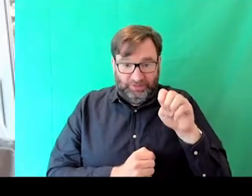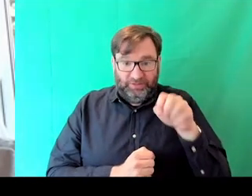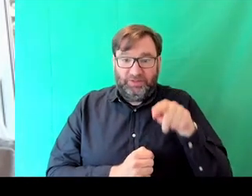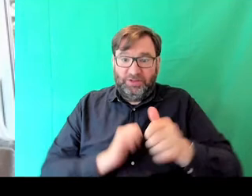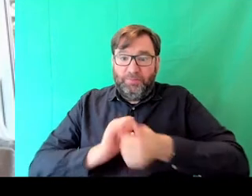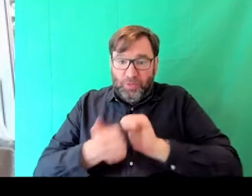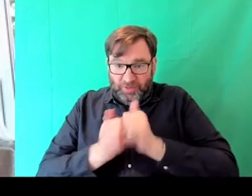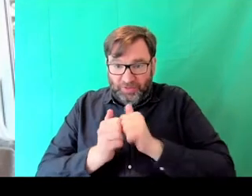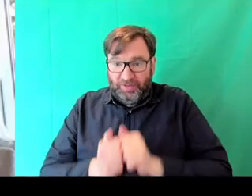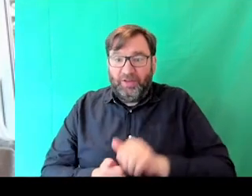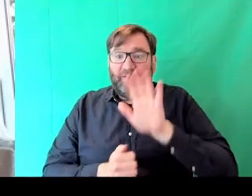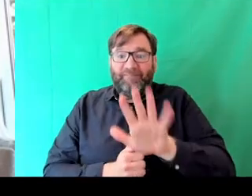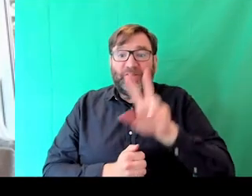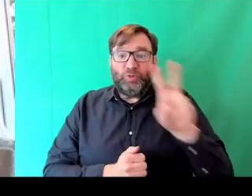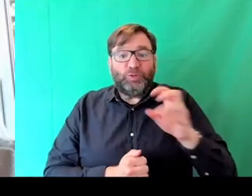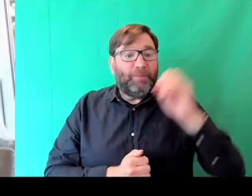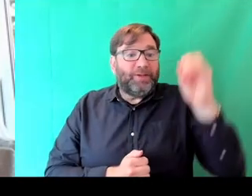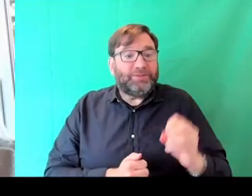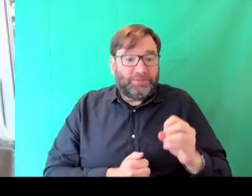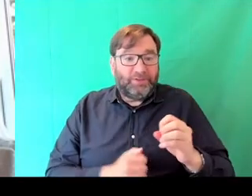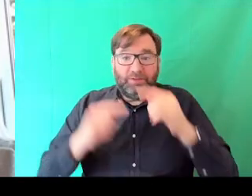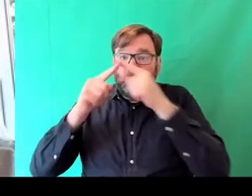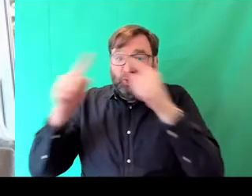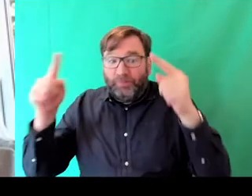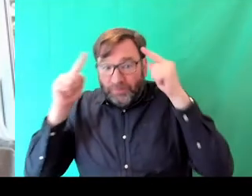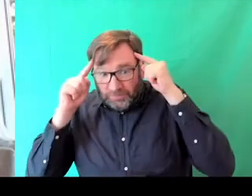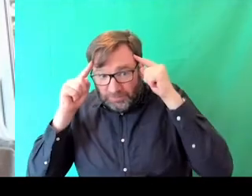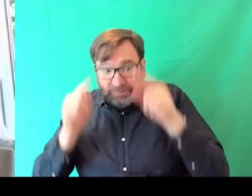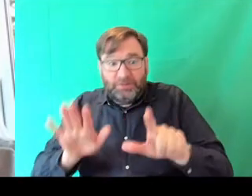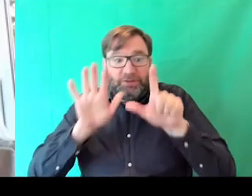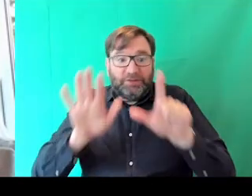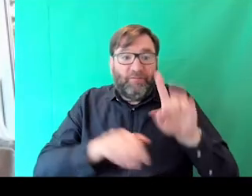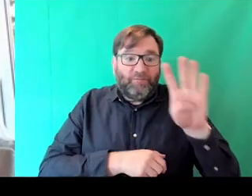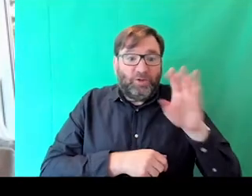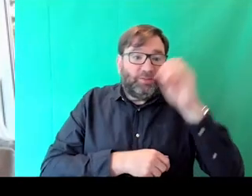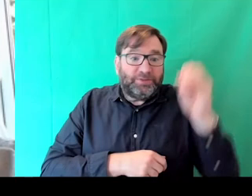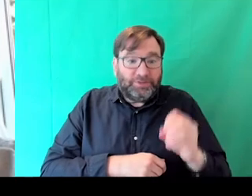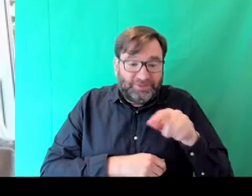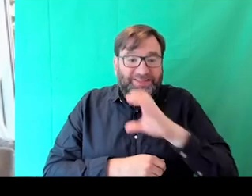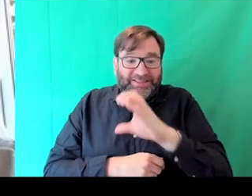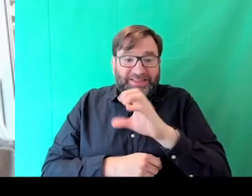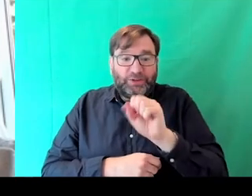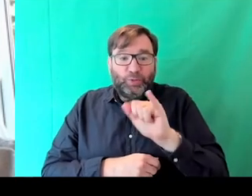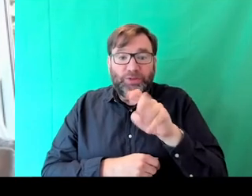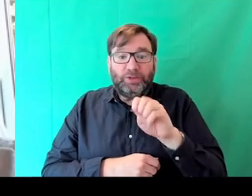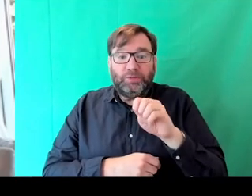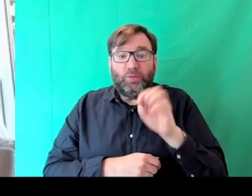that, you know, as an athlete, how do you think that sports particularly prepares women to be strong leaders? Yeah, I think